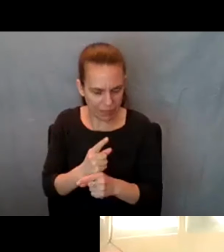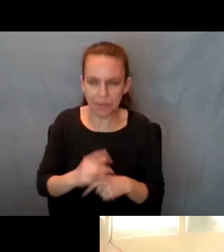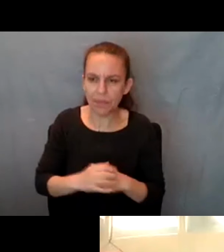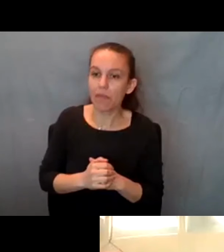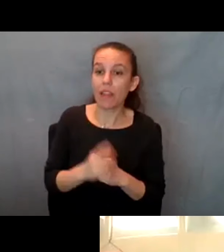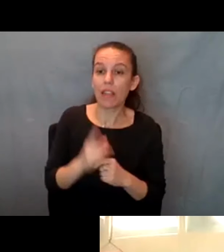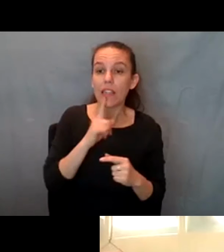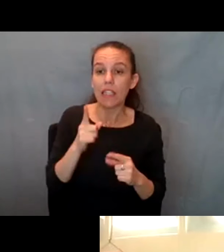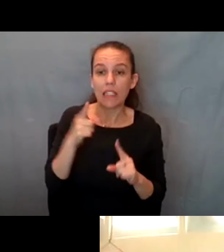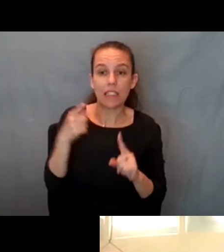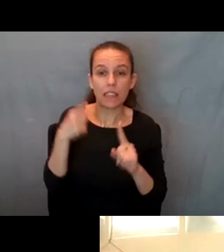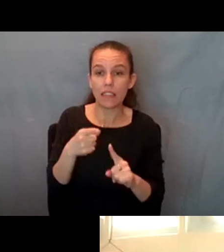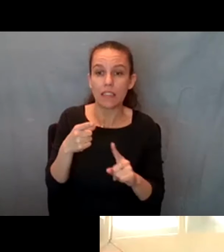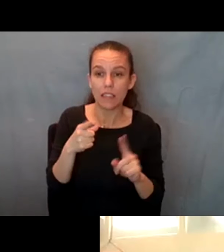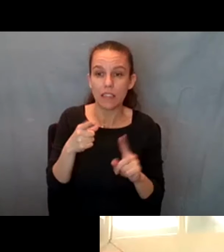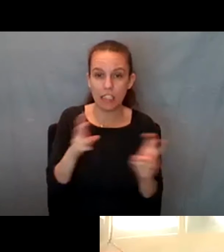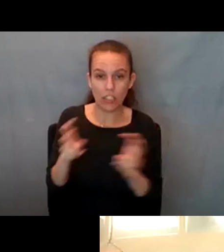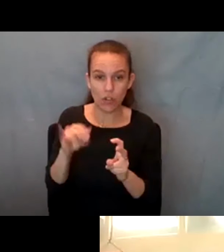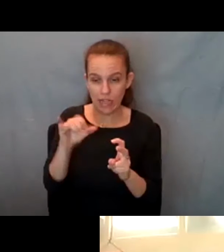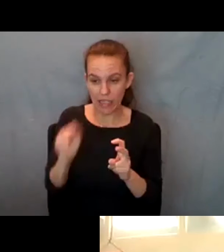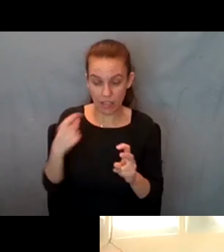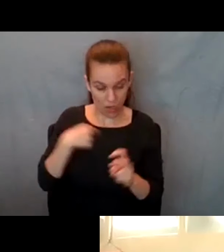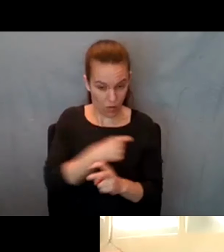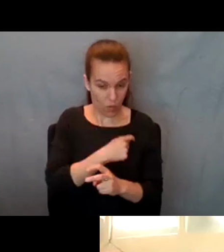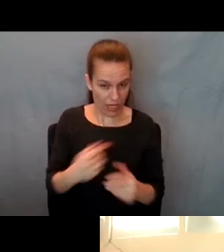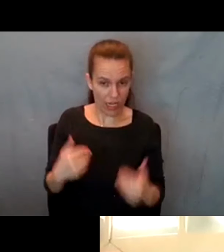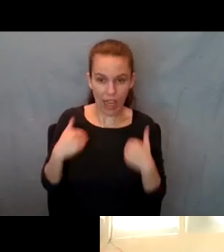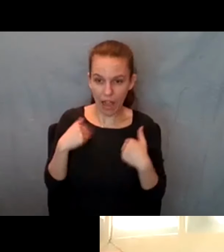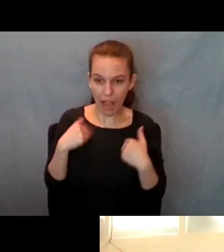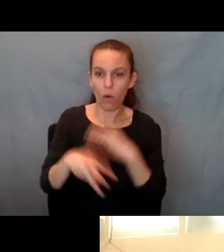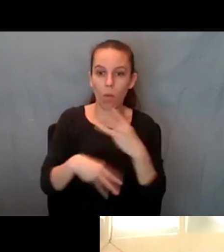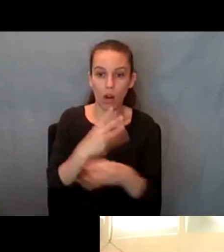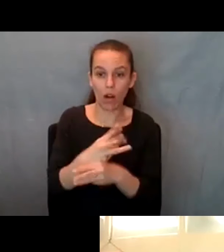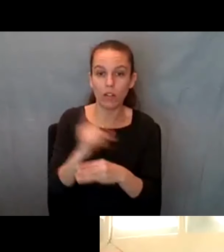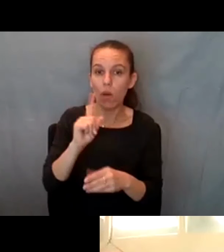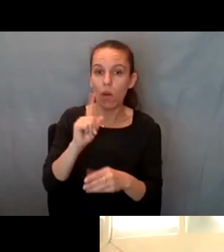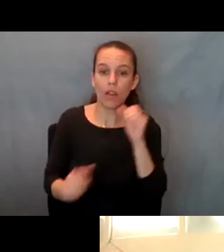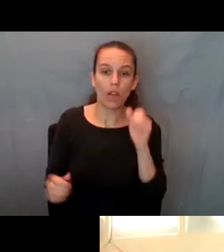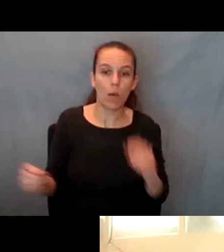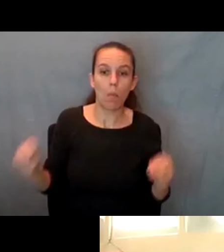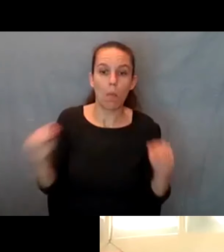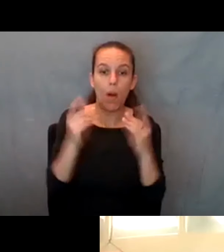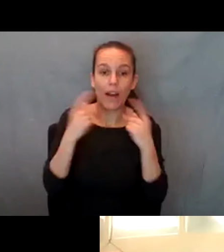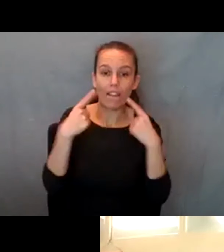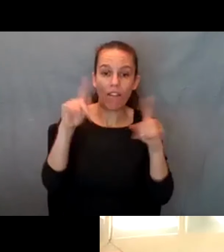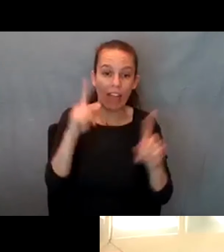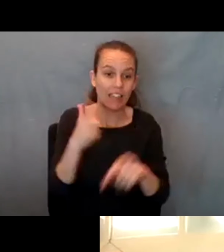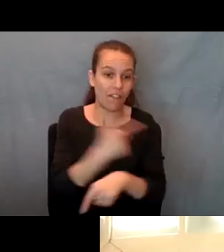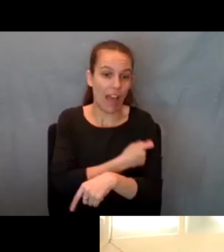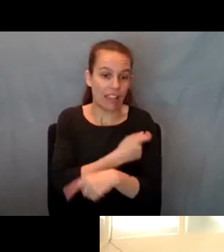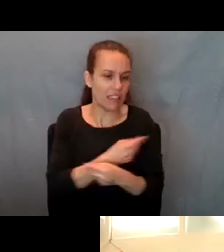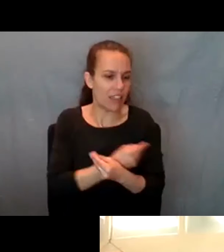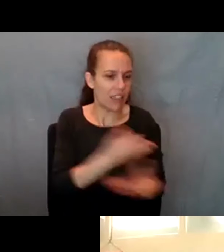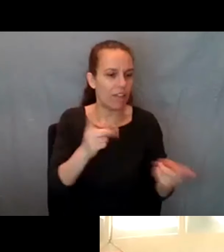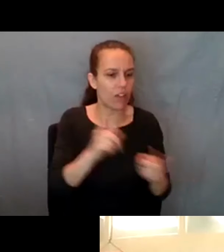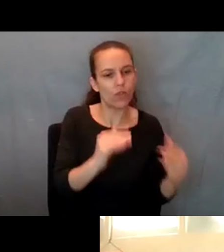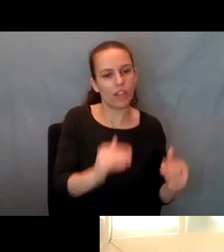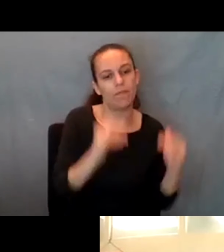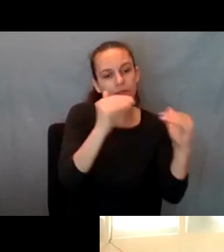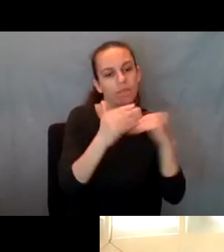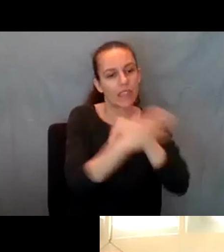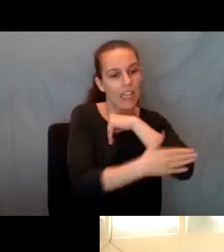issue is, are we going to have a world where the more effective vaccines go to the developed nations,